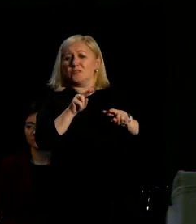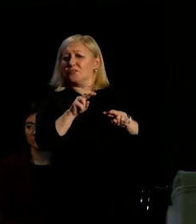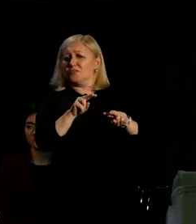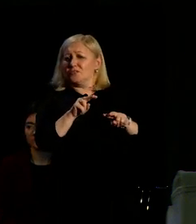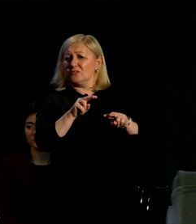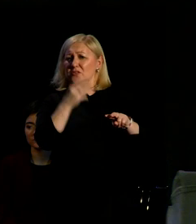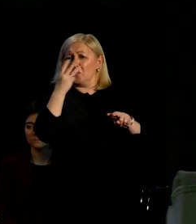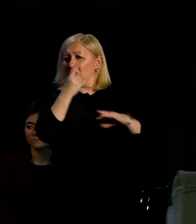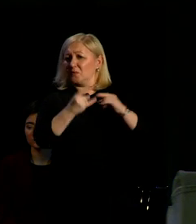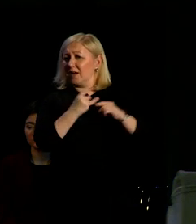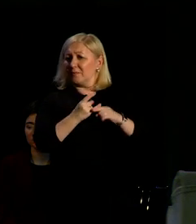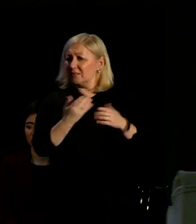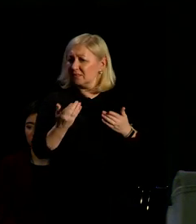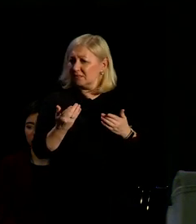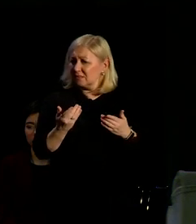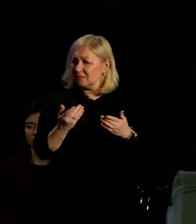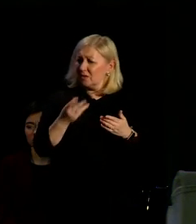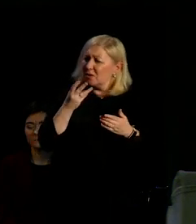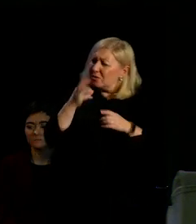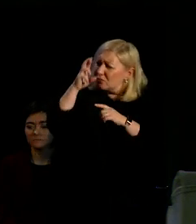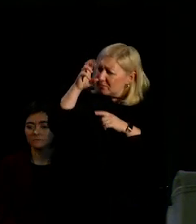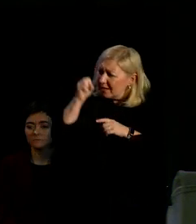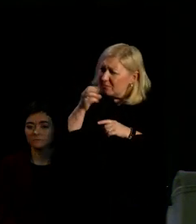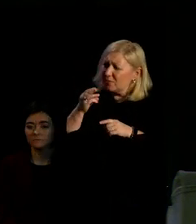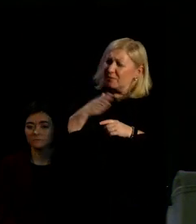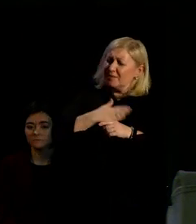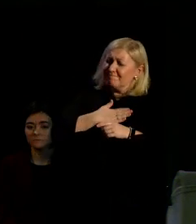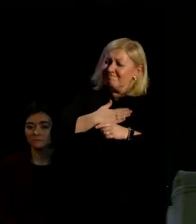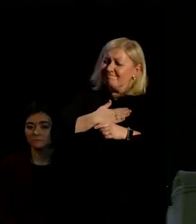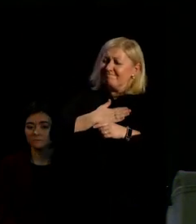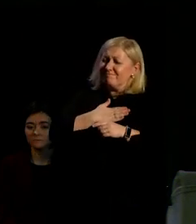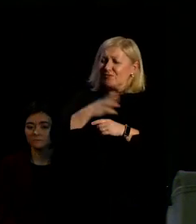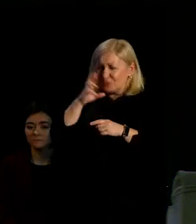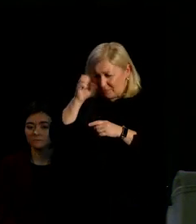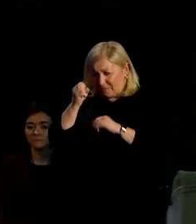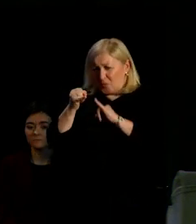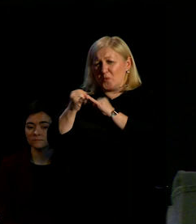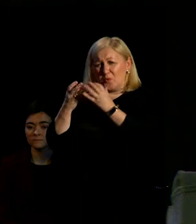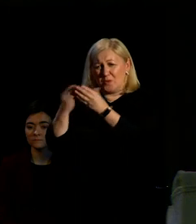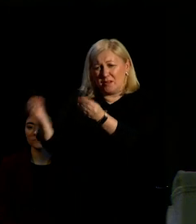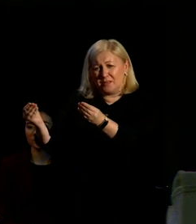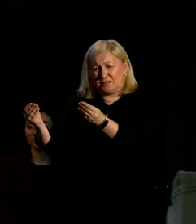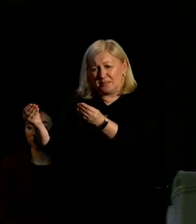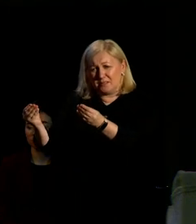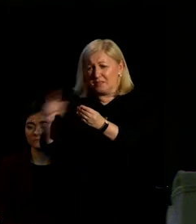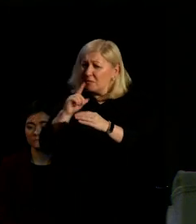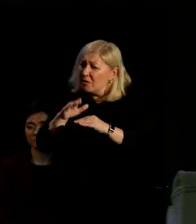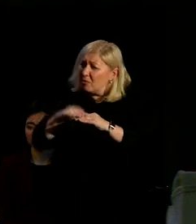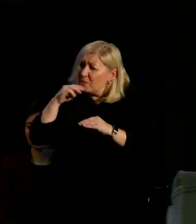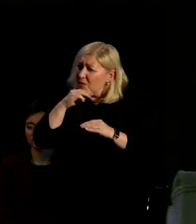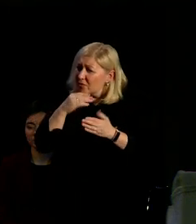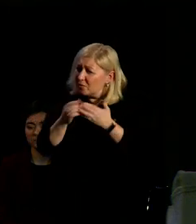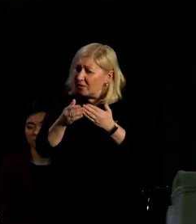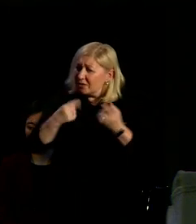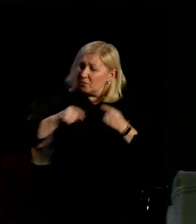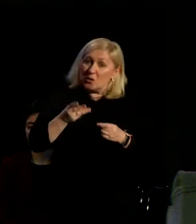cherish those who have been lost. But most of all, we will take action for